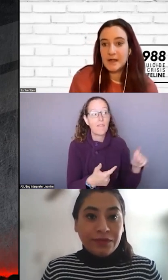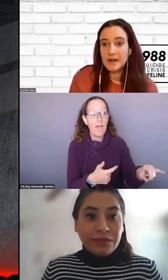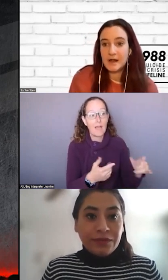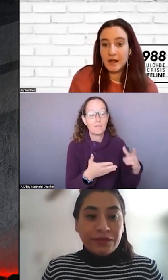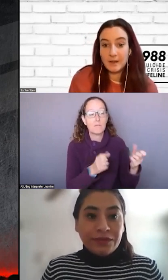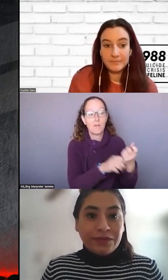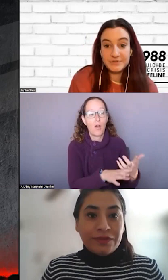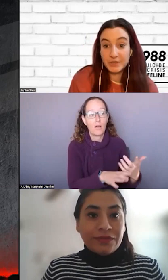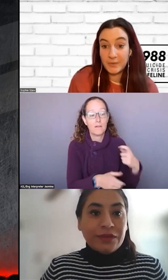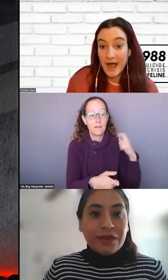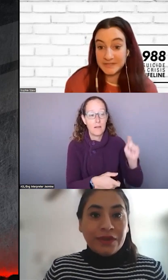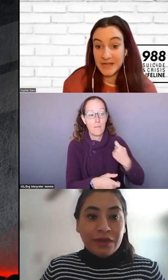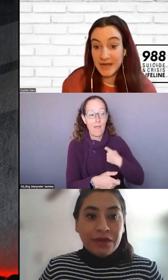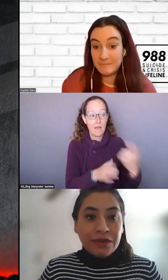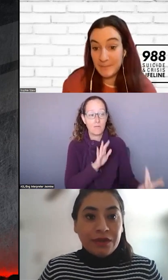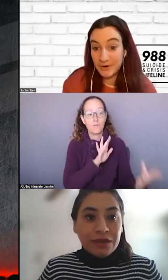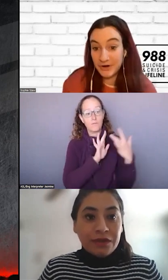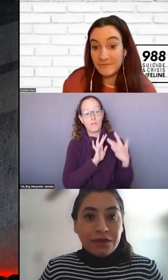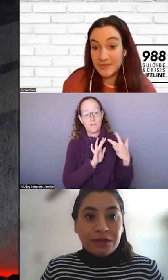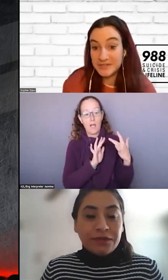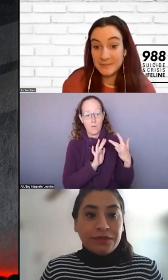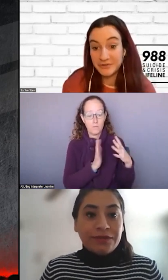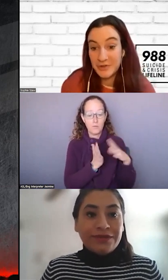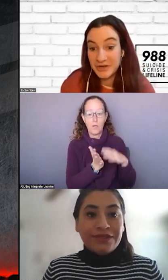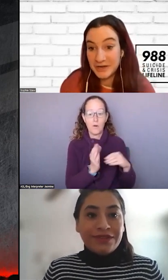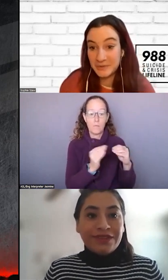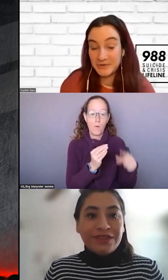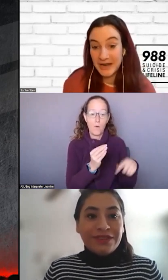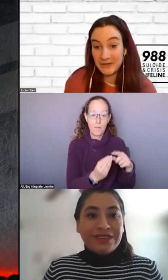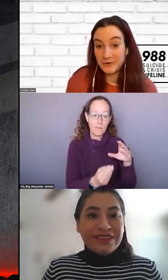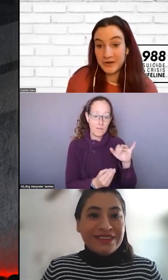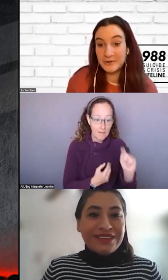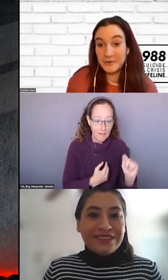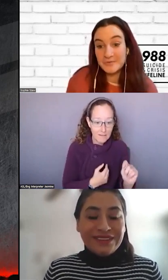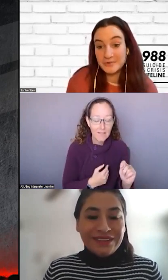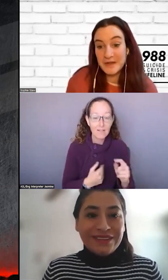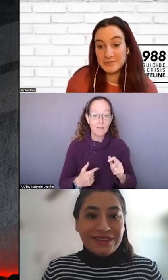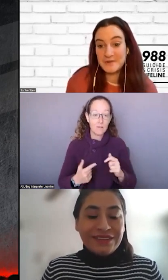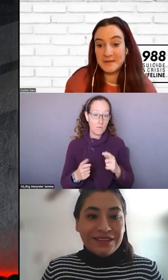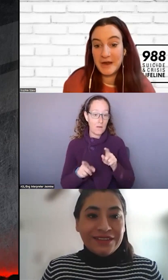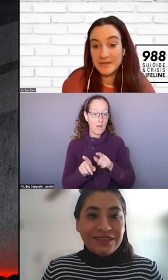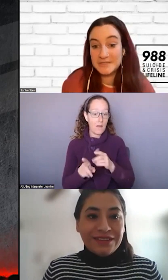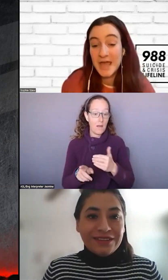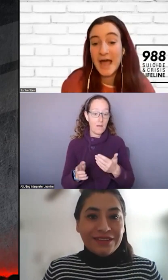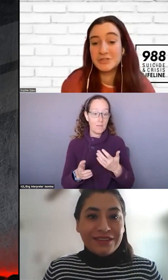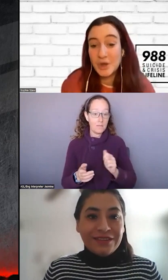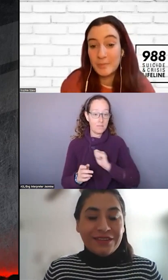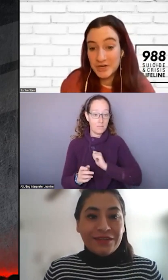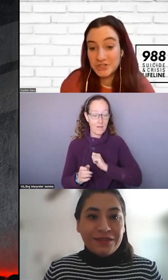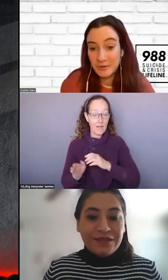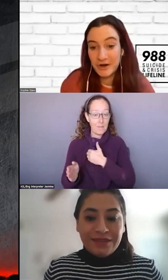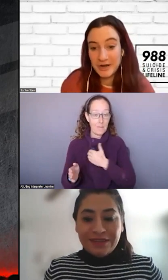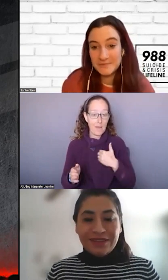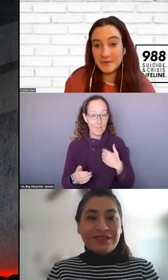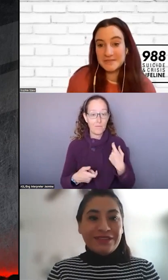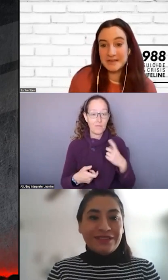CIT. So as a member of the disabled community in Northern California who comes from Spanish-speaking parents, I so